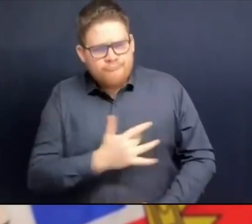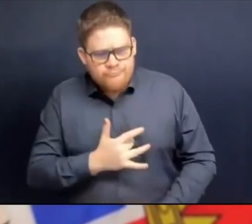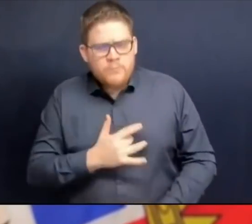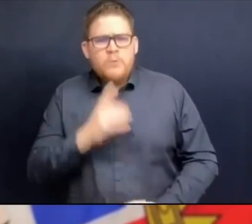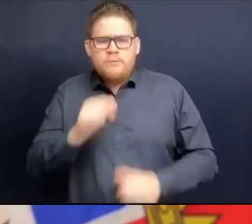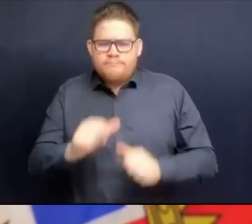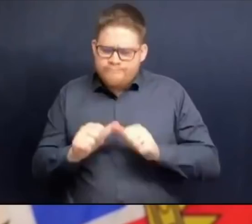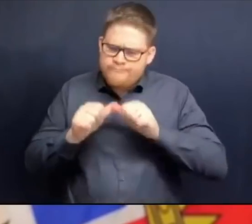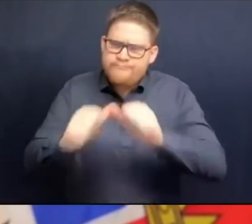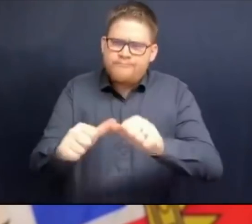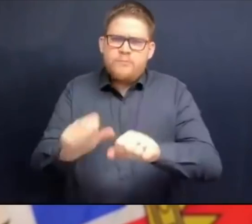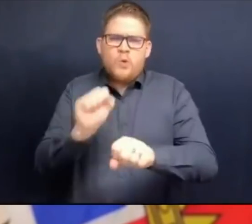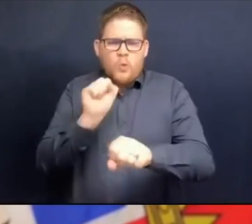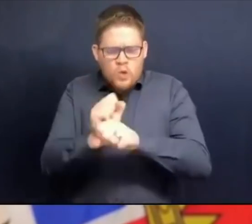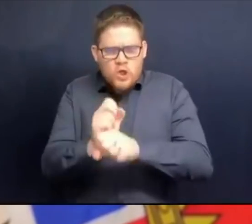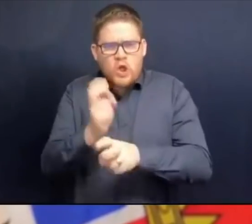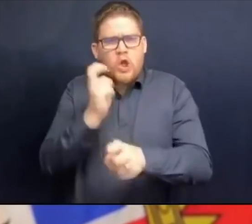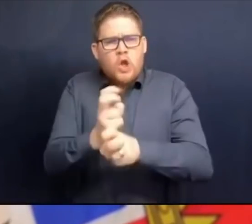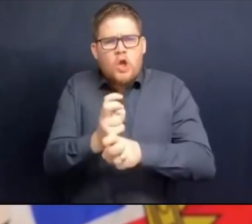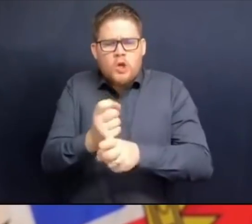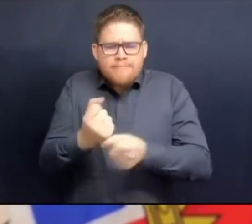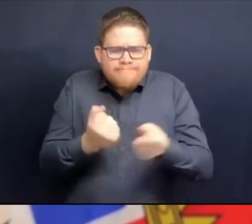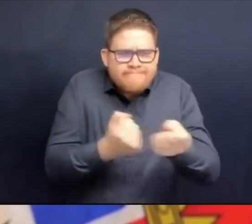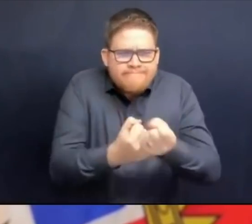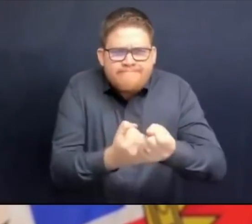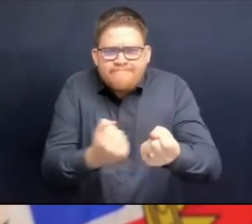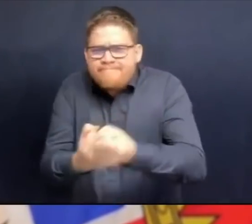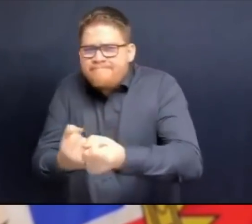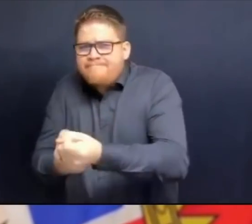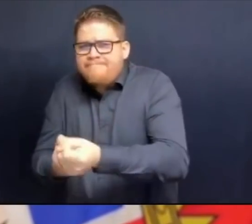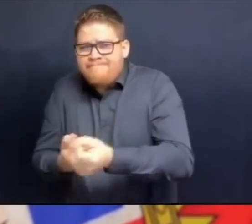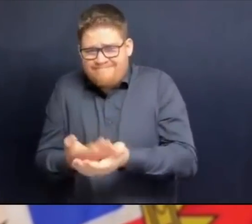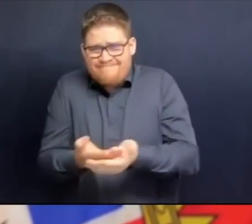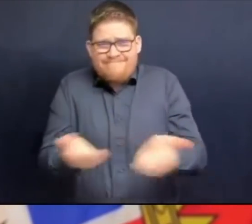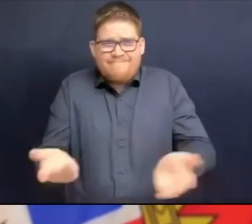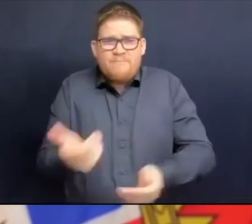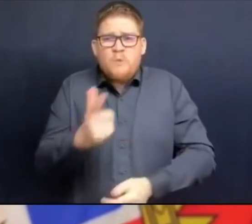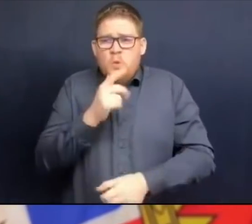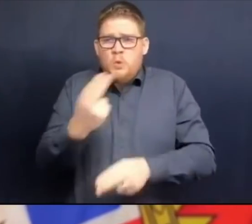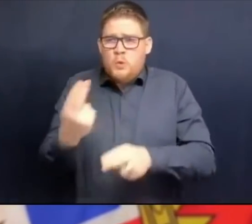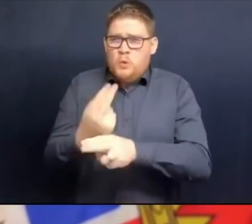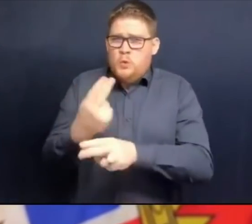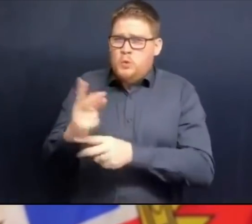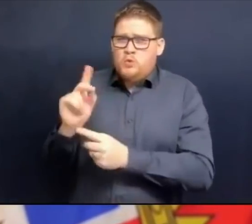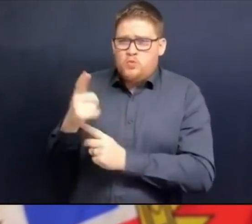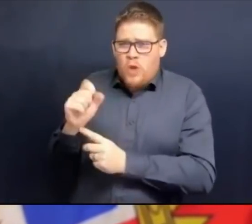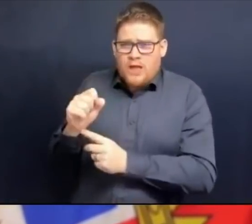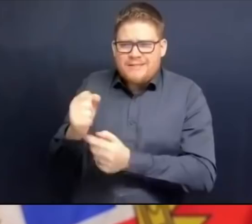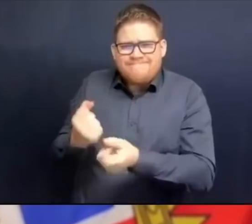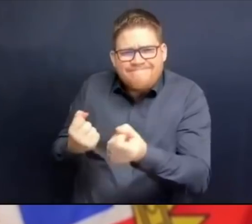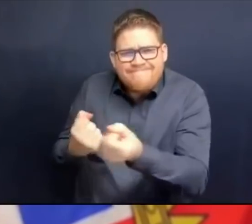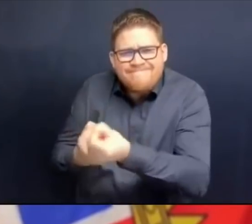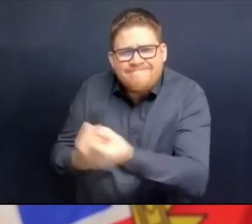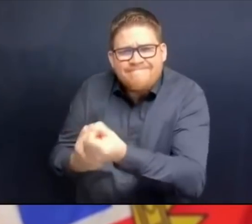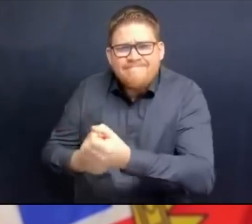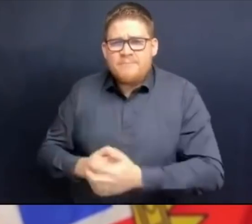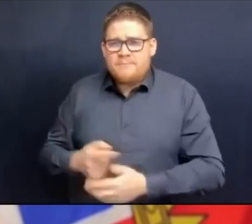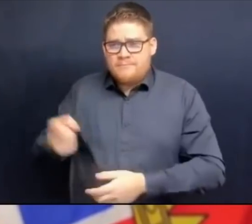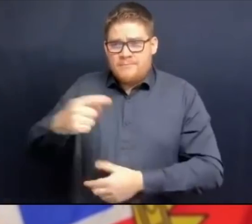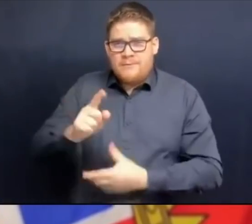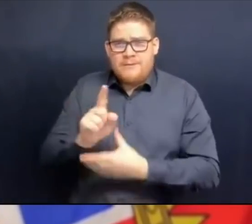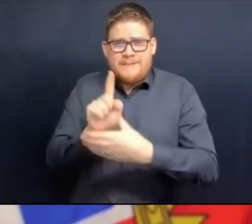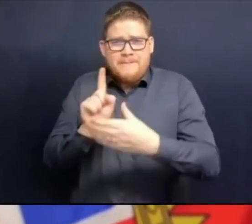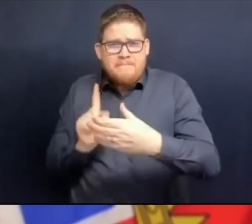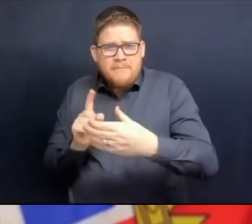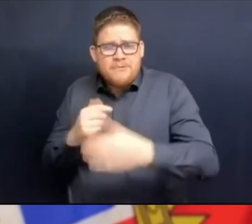continue to try and find ways to help people who use drugs, to reduce that shame and stigma